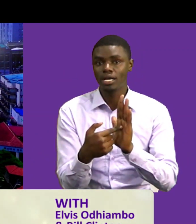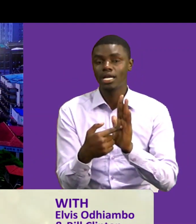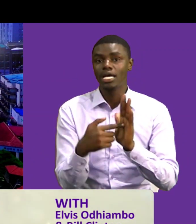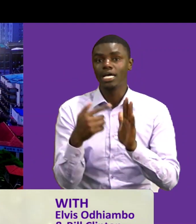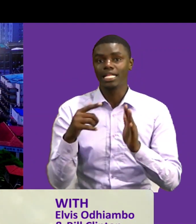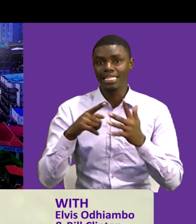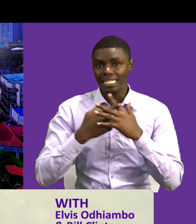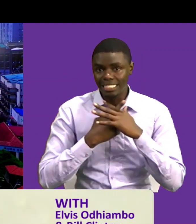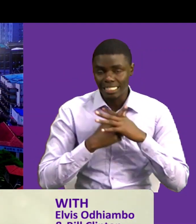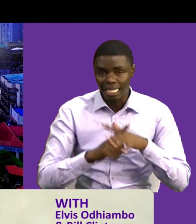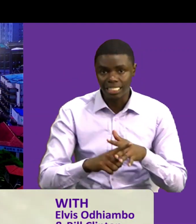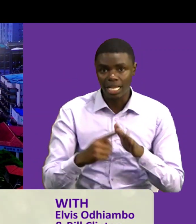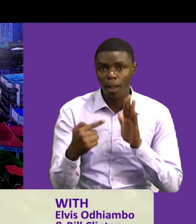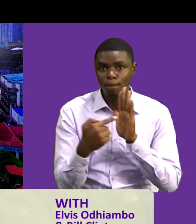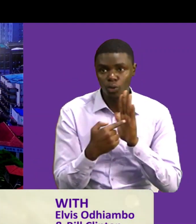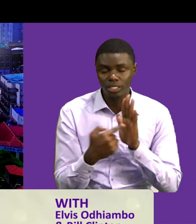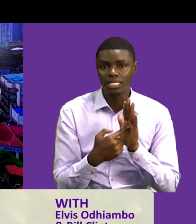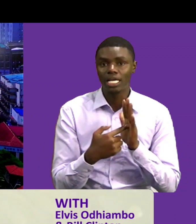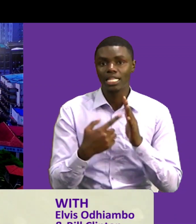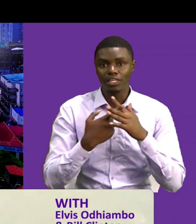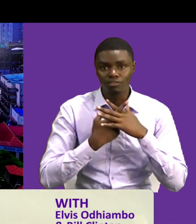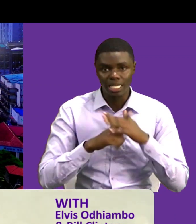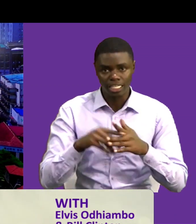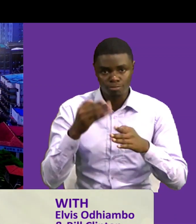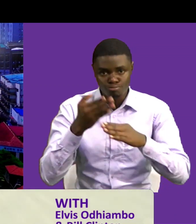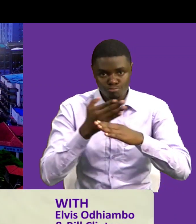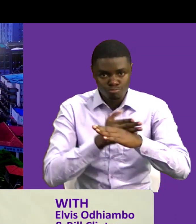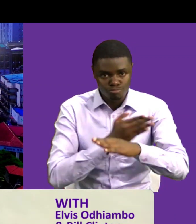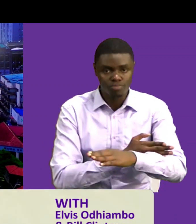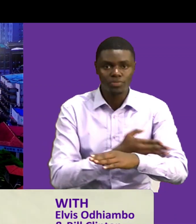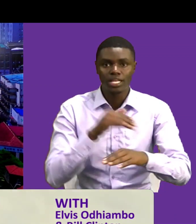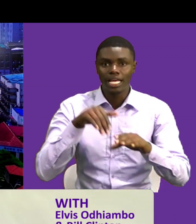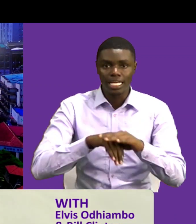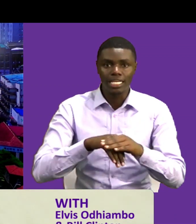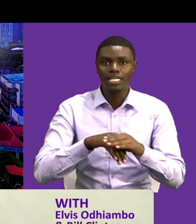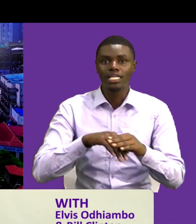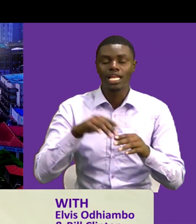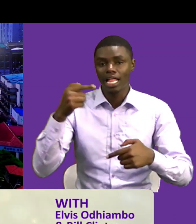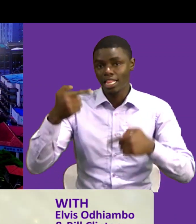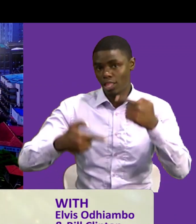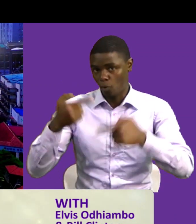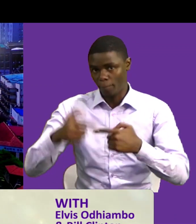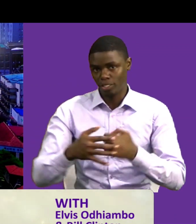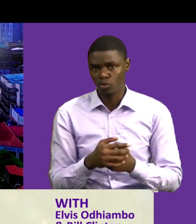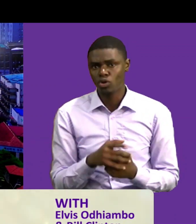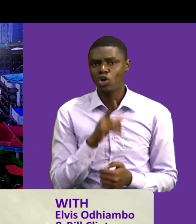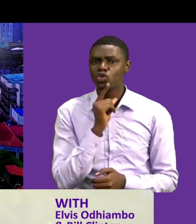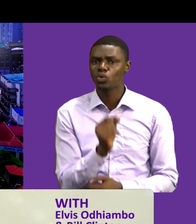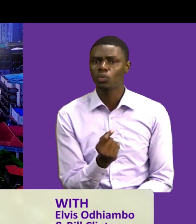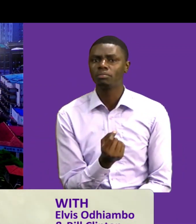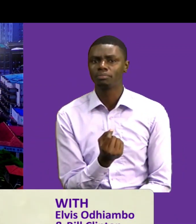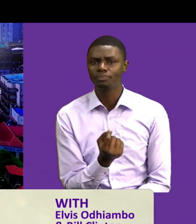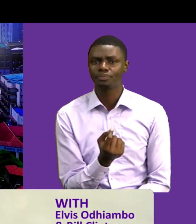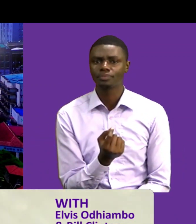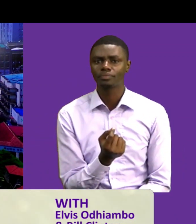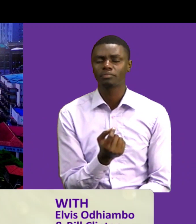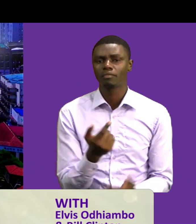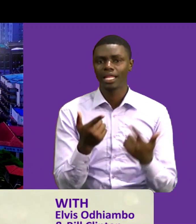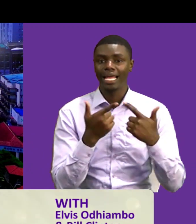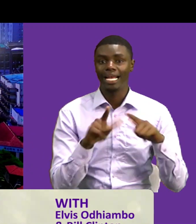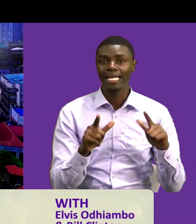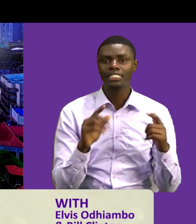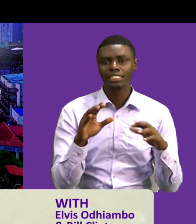the starting point. They have started to rise in this competition. So